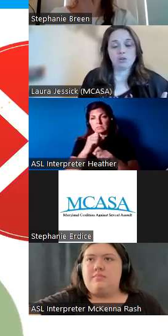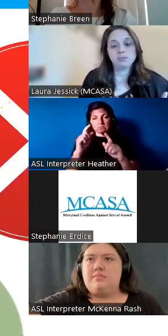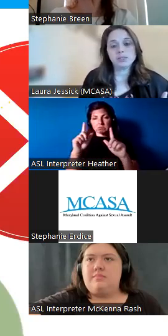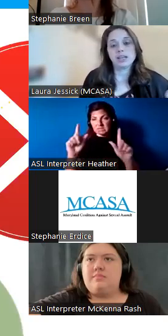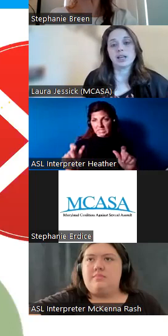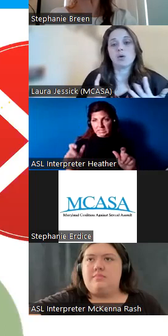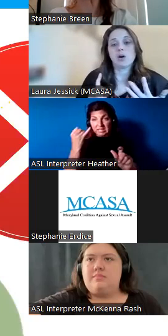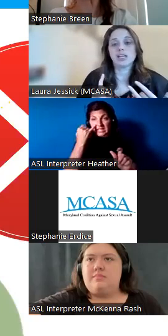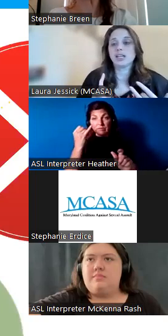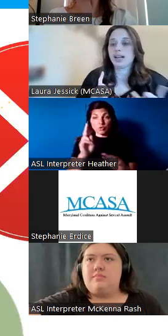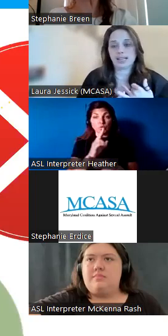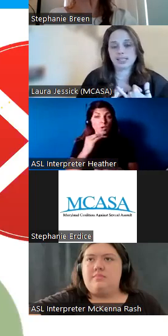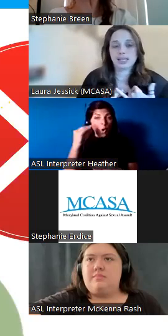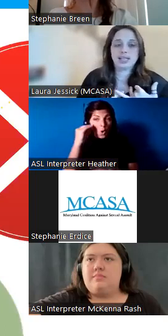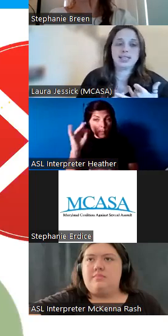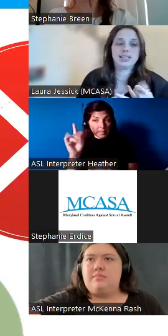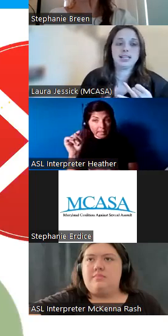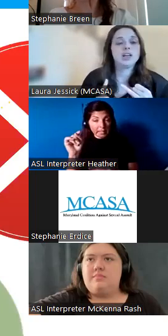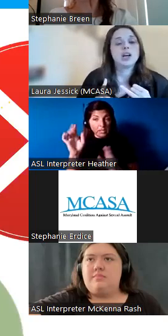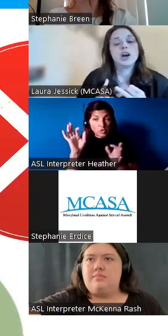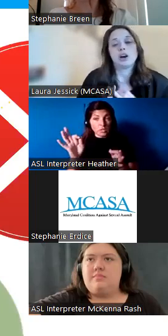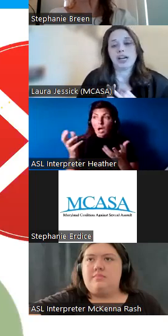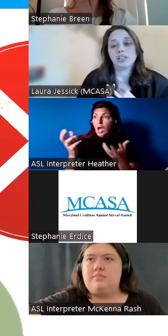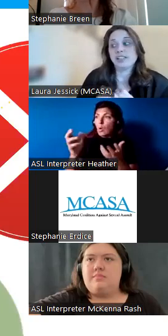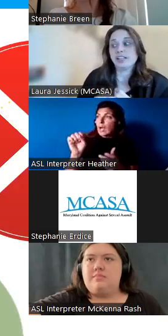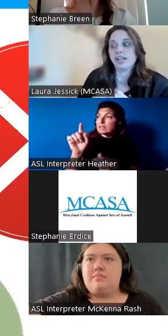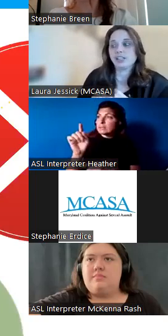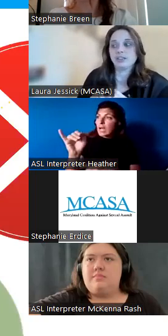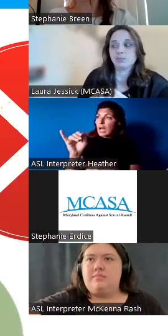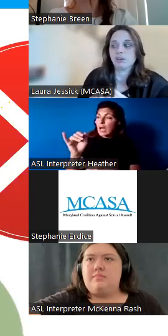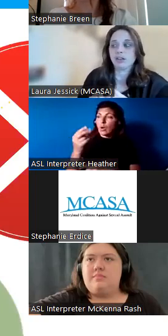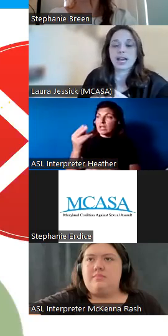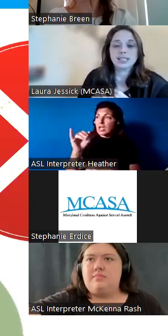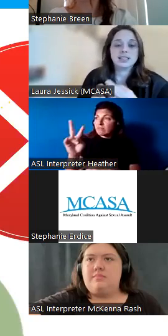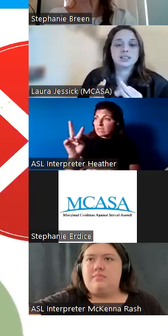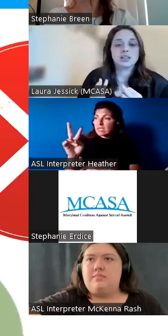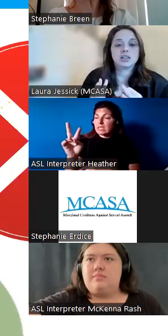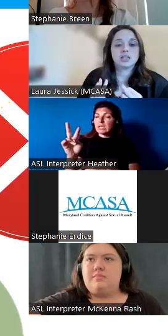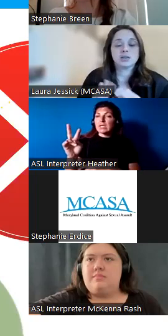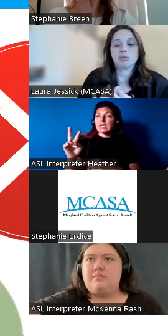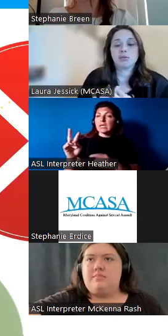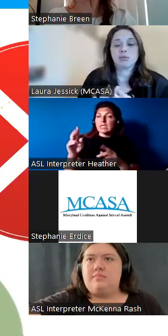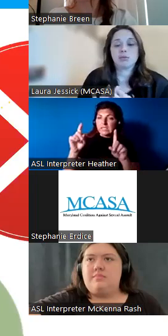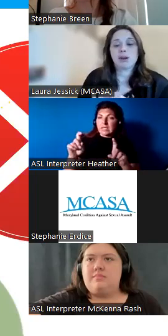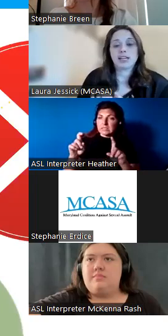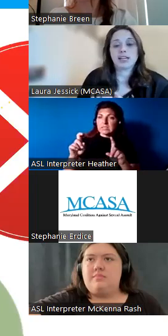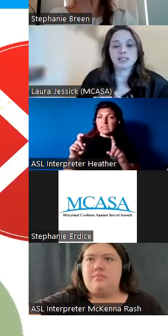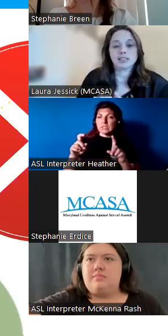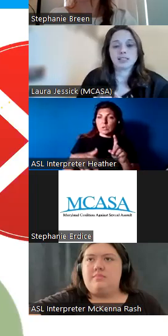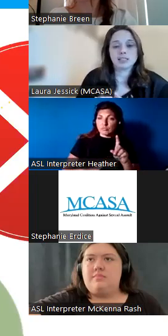at home and they wanted STI testing or HIV prophylaxis